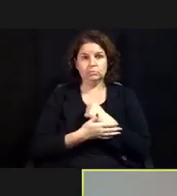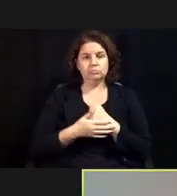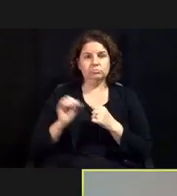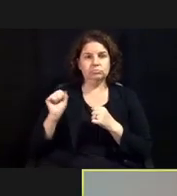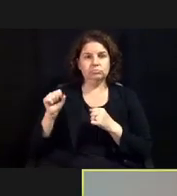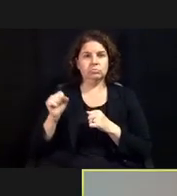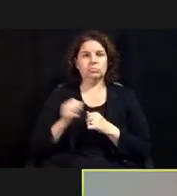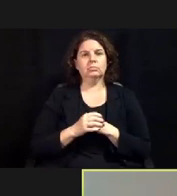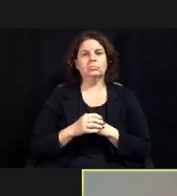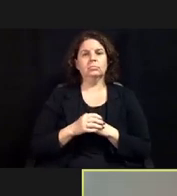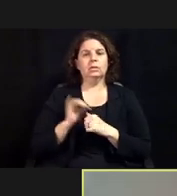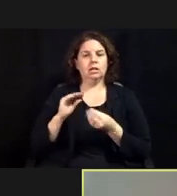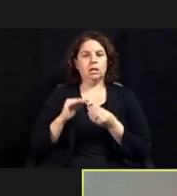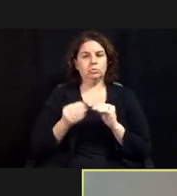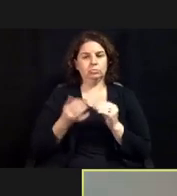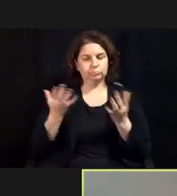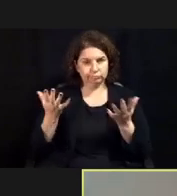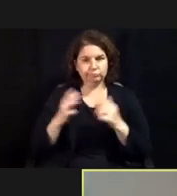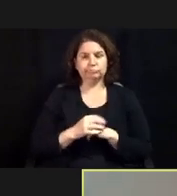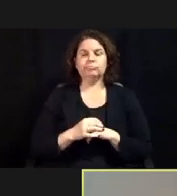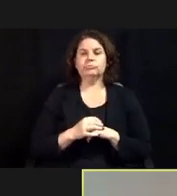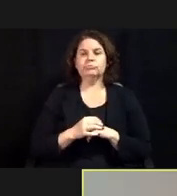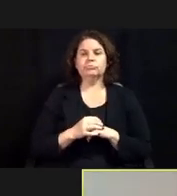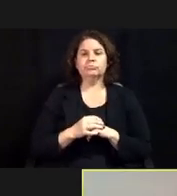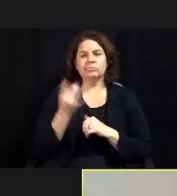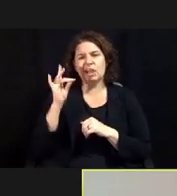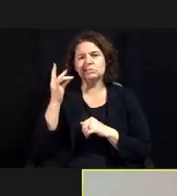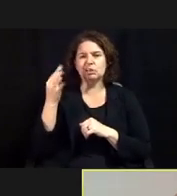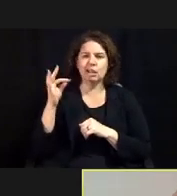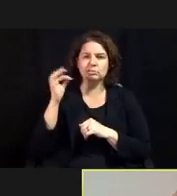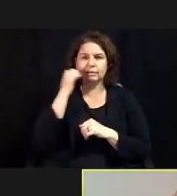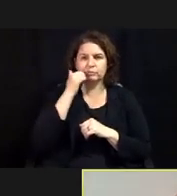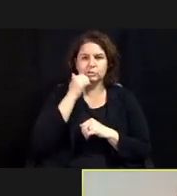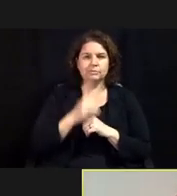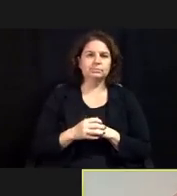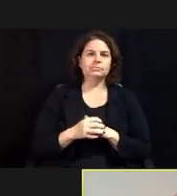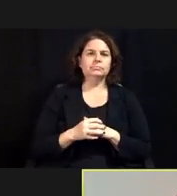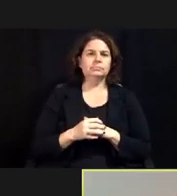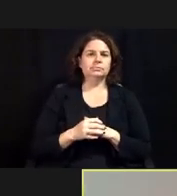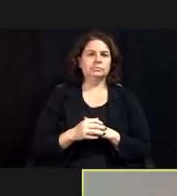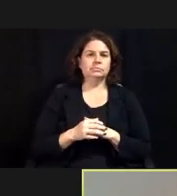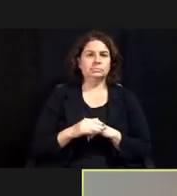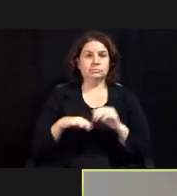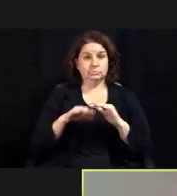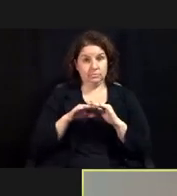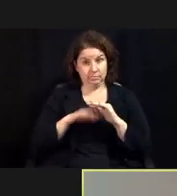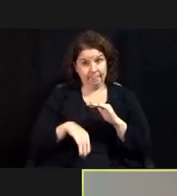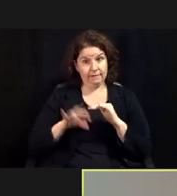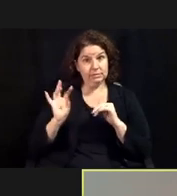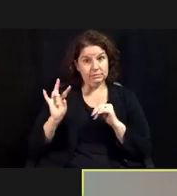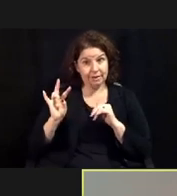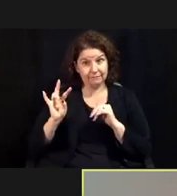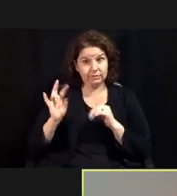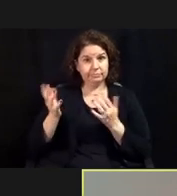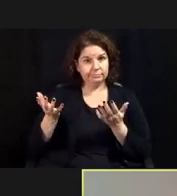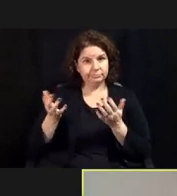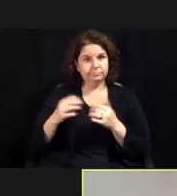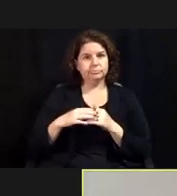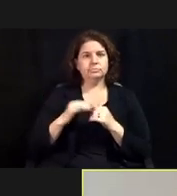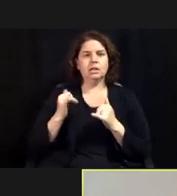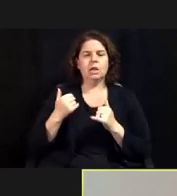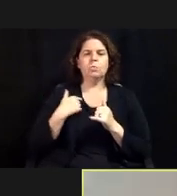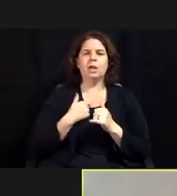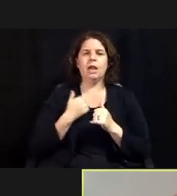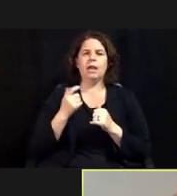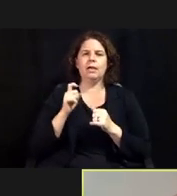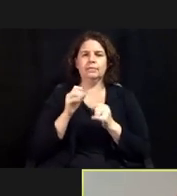be, above that would be more than 7 cases on average per day. What's new is that we have that correction factor that I just described, where the more testing we're doing, the